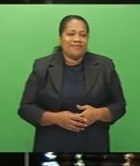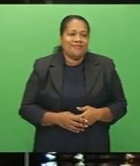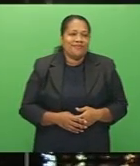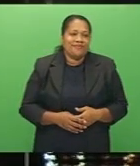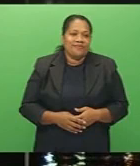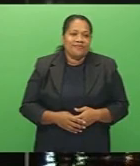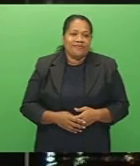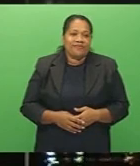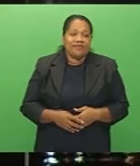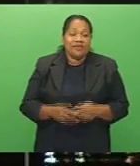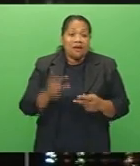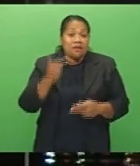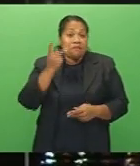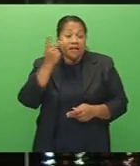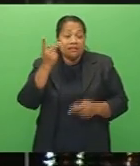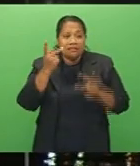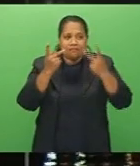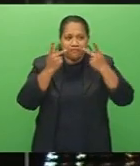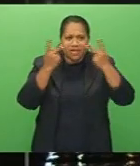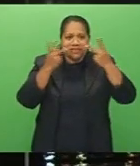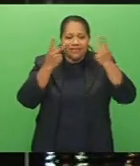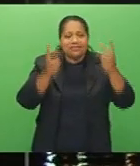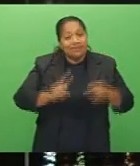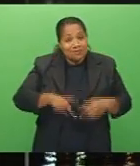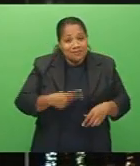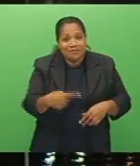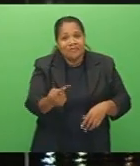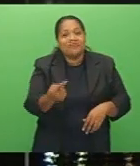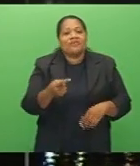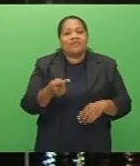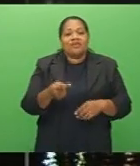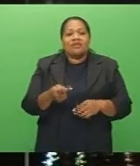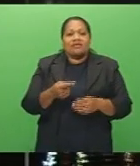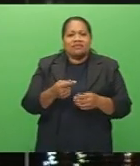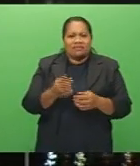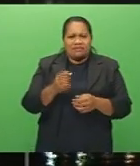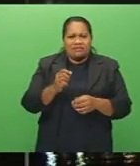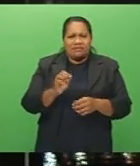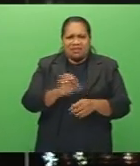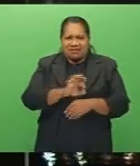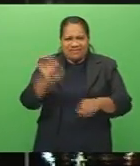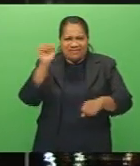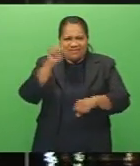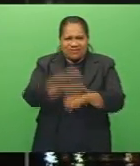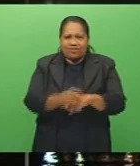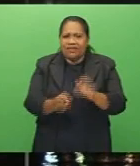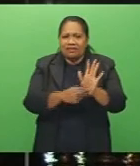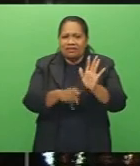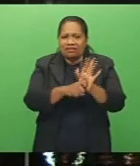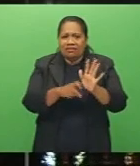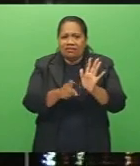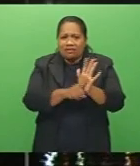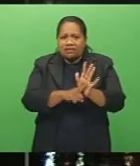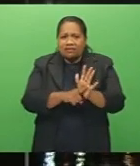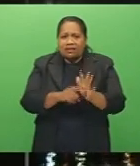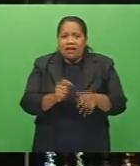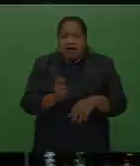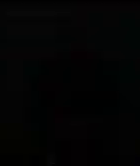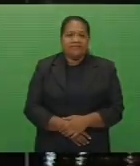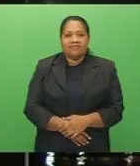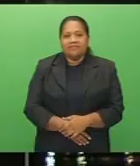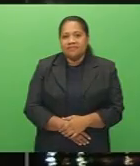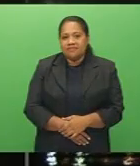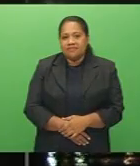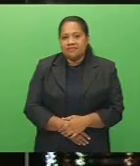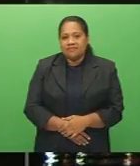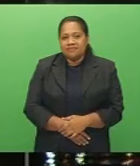Panthers continued their unbeaten run in the NRL after demolishing the Raiders 30-10 last night in round 5.